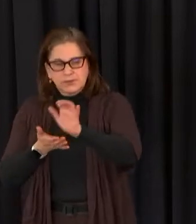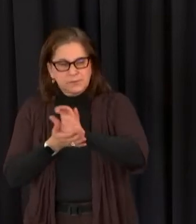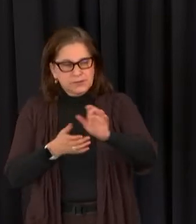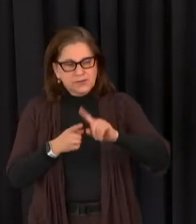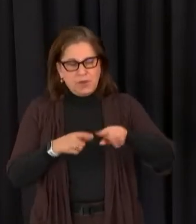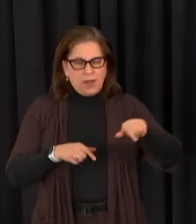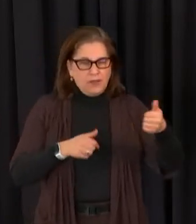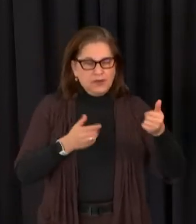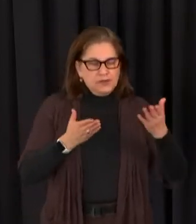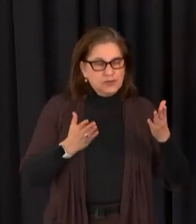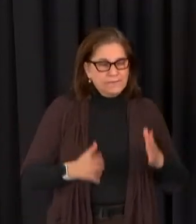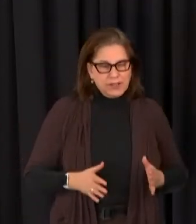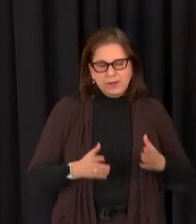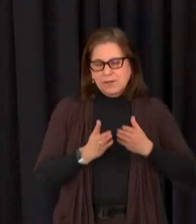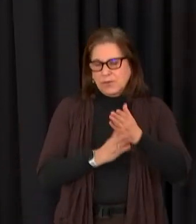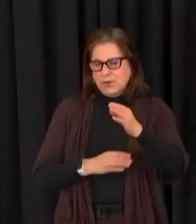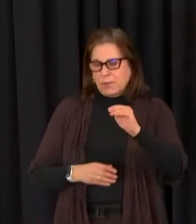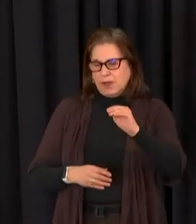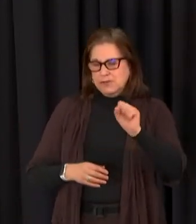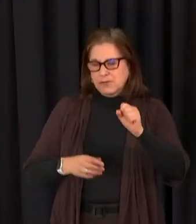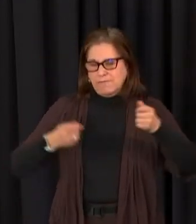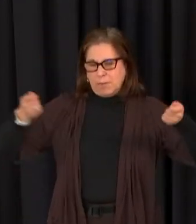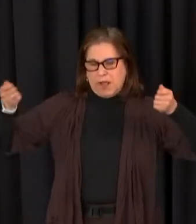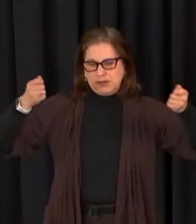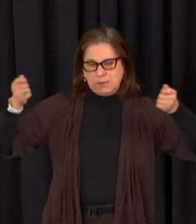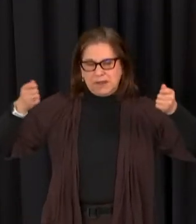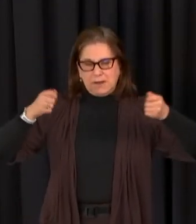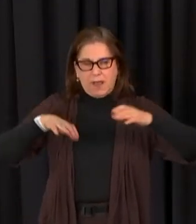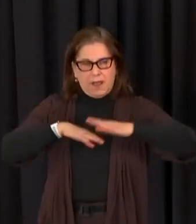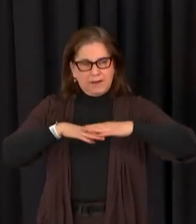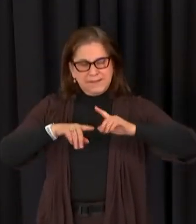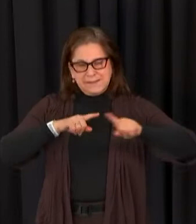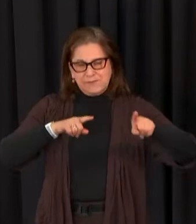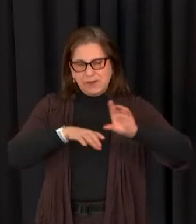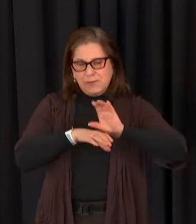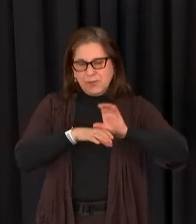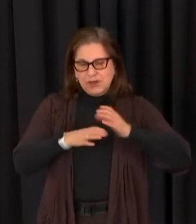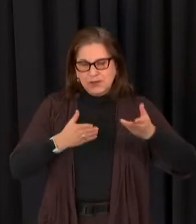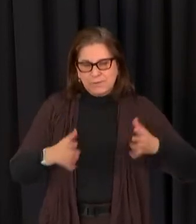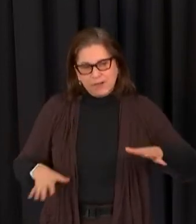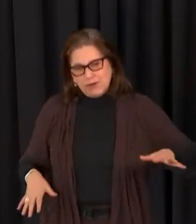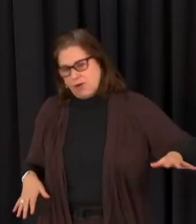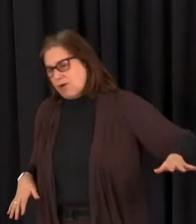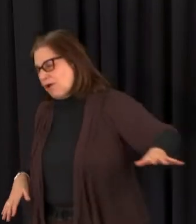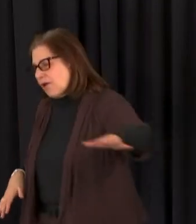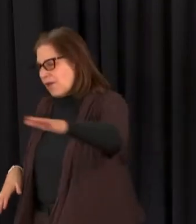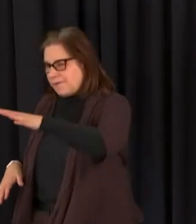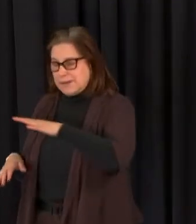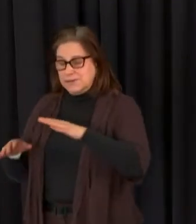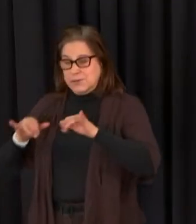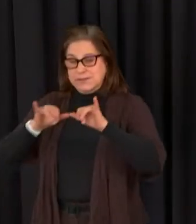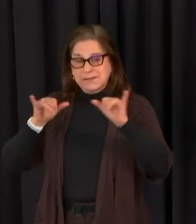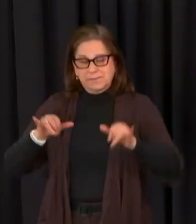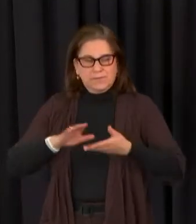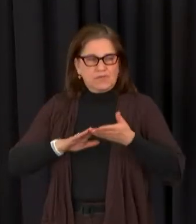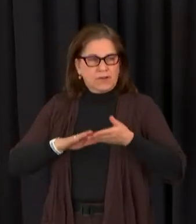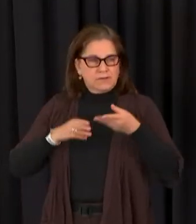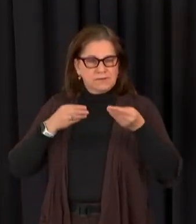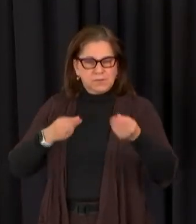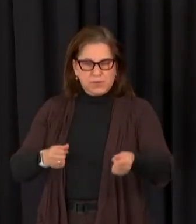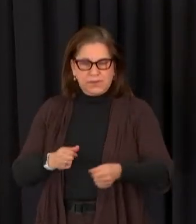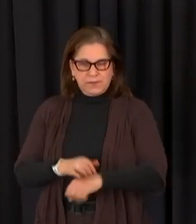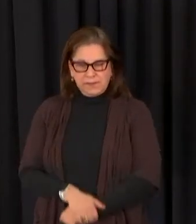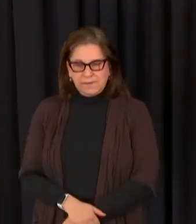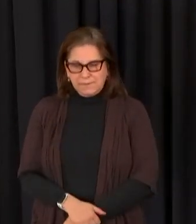So similar, right? That's sort of what we're trying to do by introducing the pre-registration system, flatten that user traffic. I guess